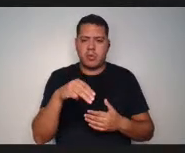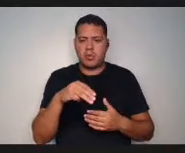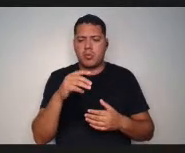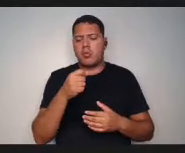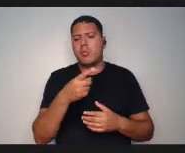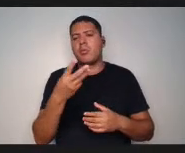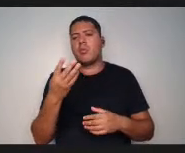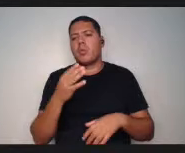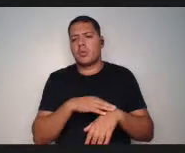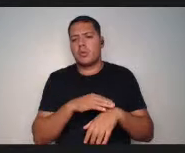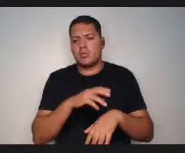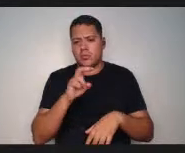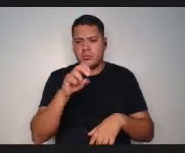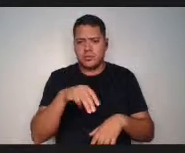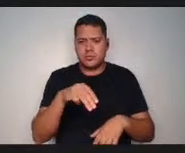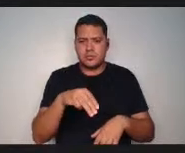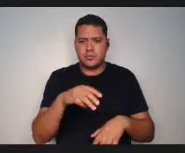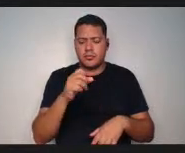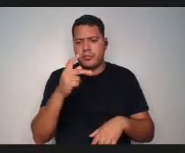Okay.